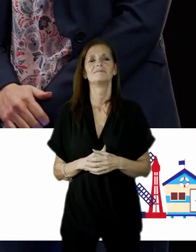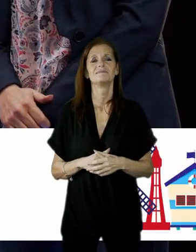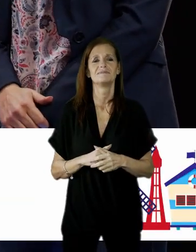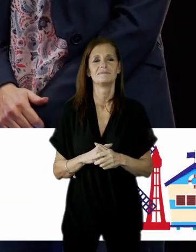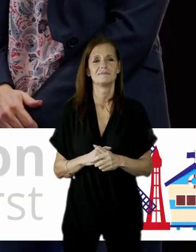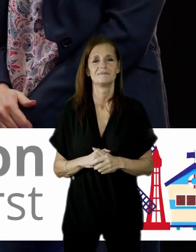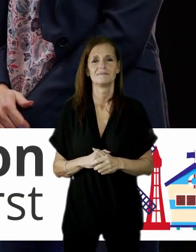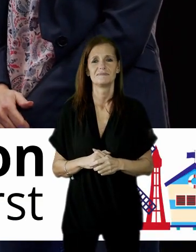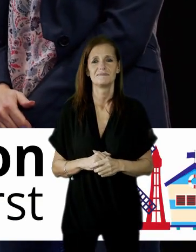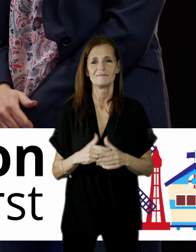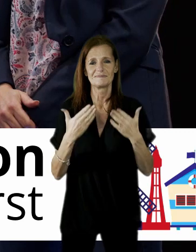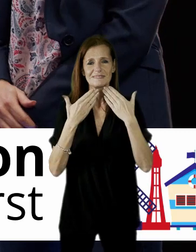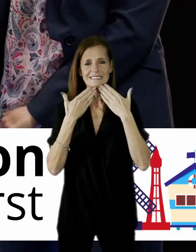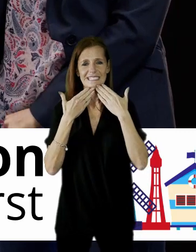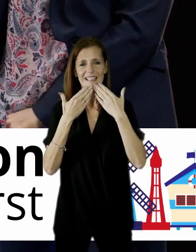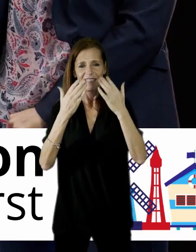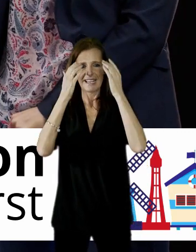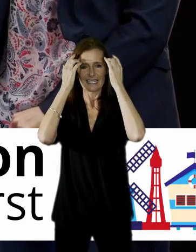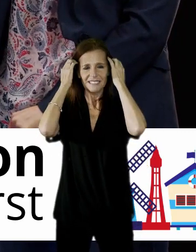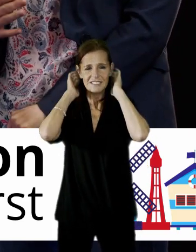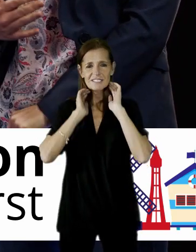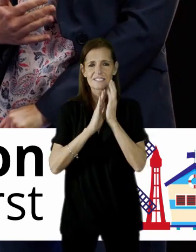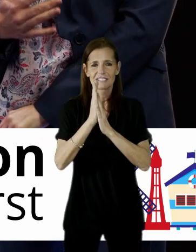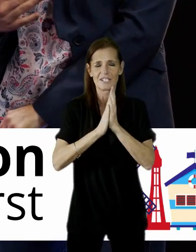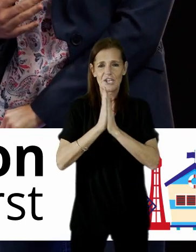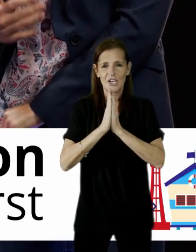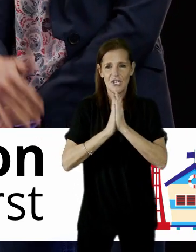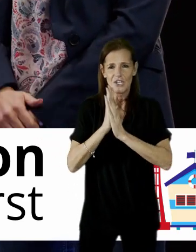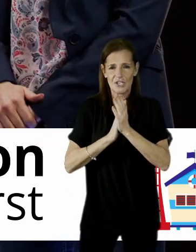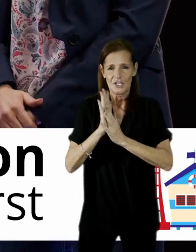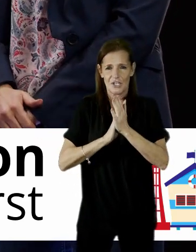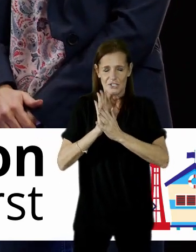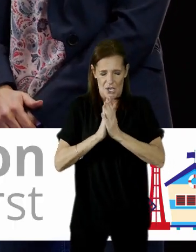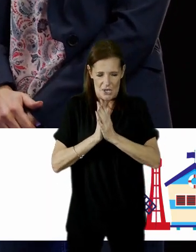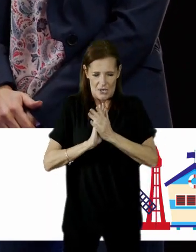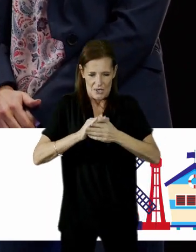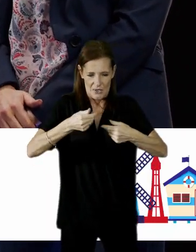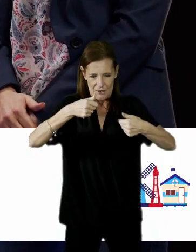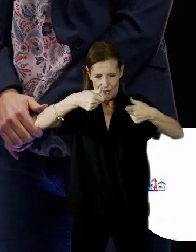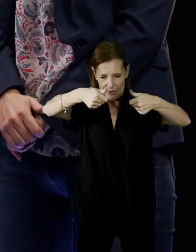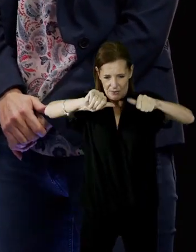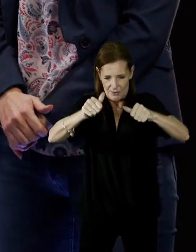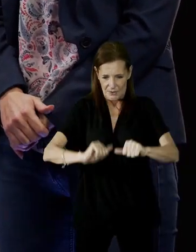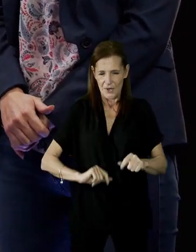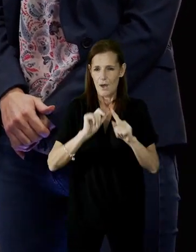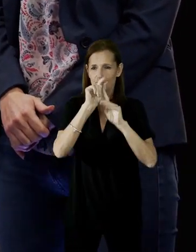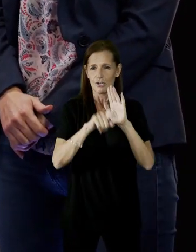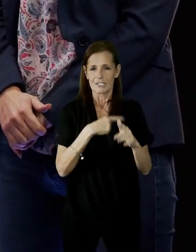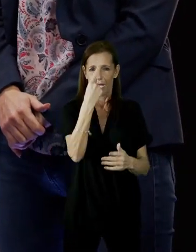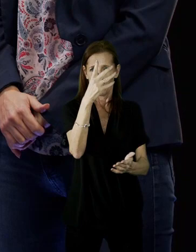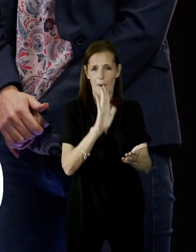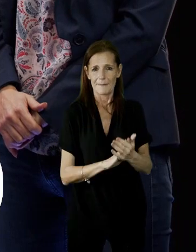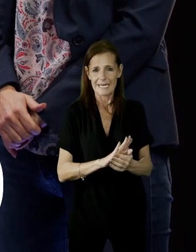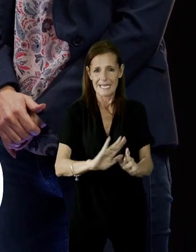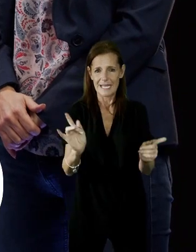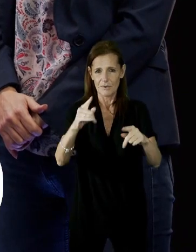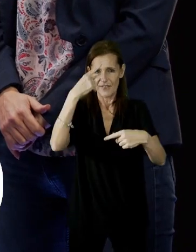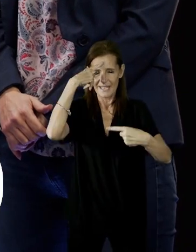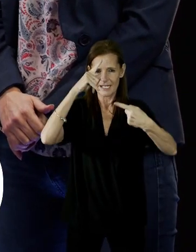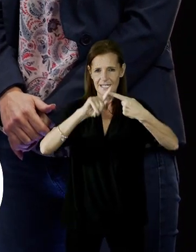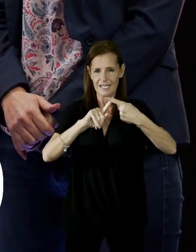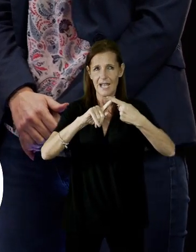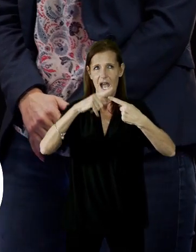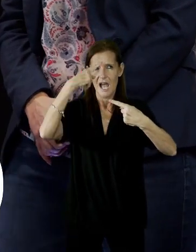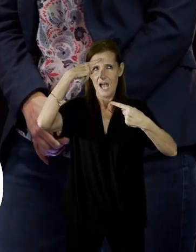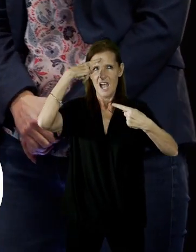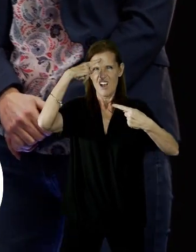Thanks, Mike. So, Rach, we've got to name as many positive things as we can about the project in 1 minute. What do you think? I reckon we could fill